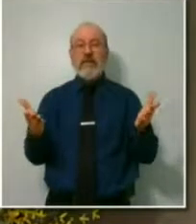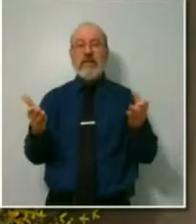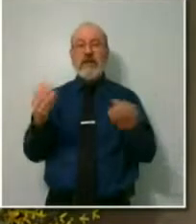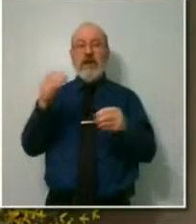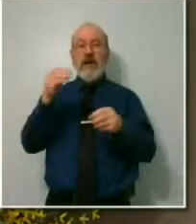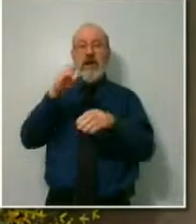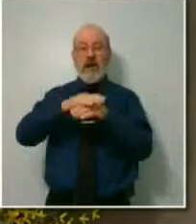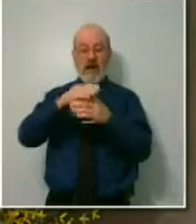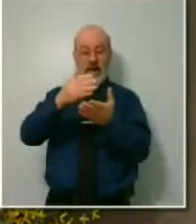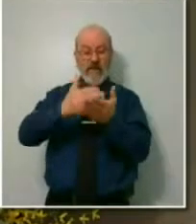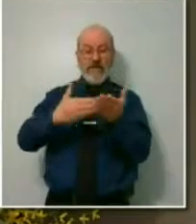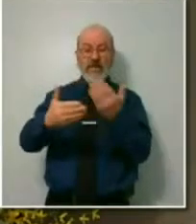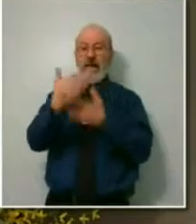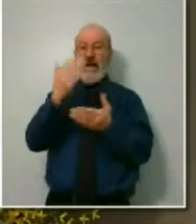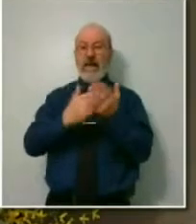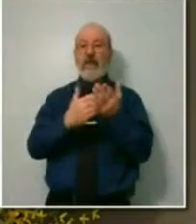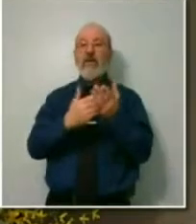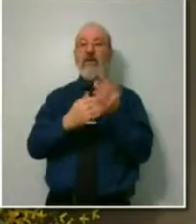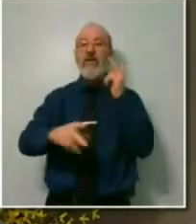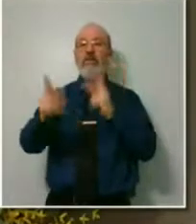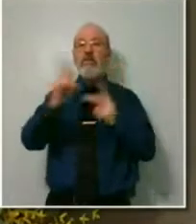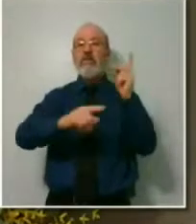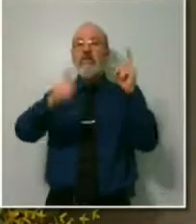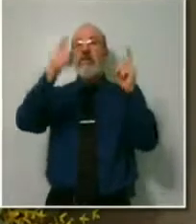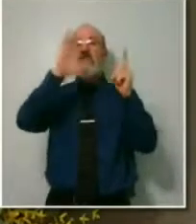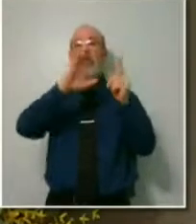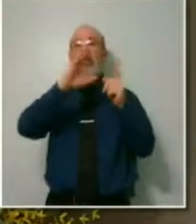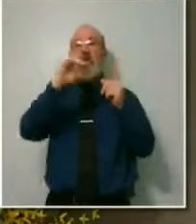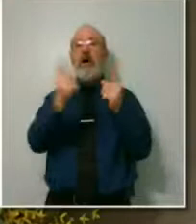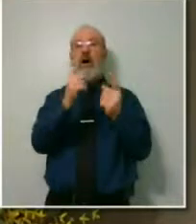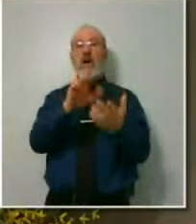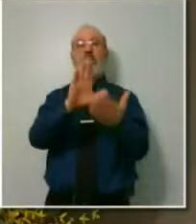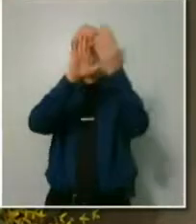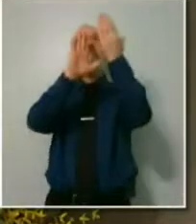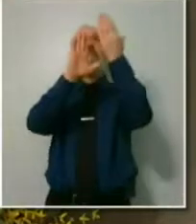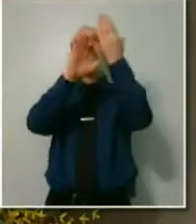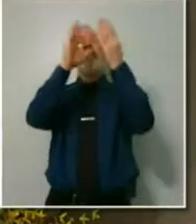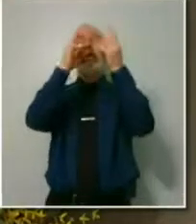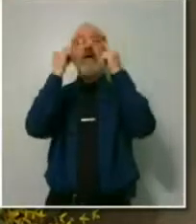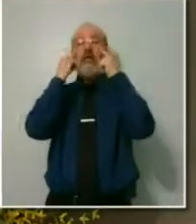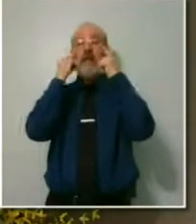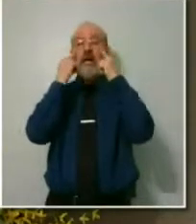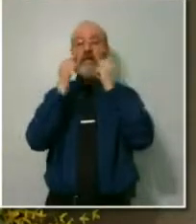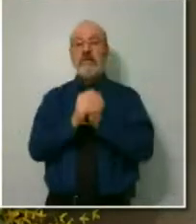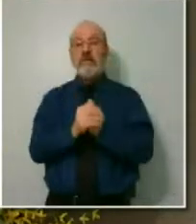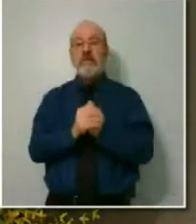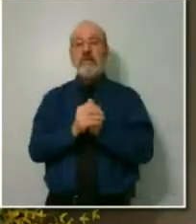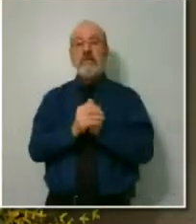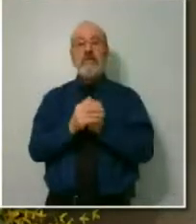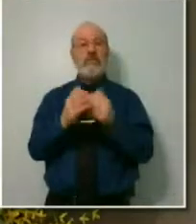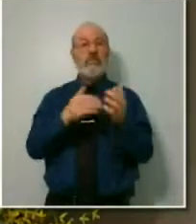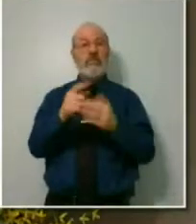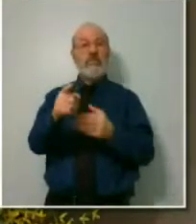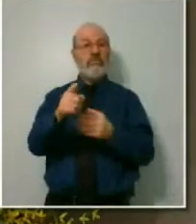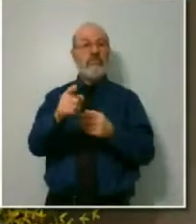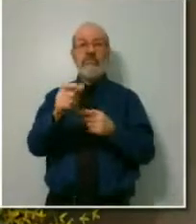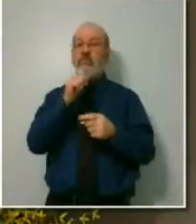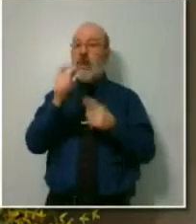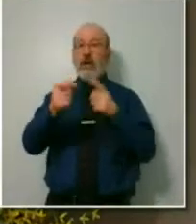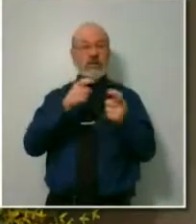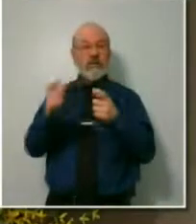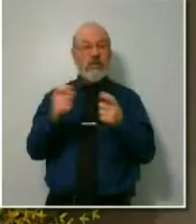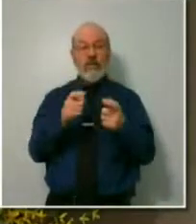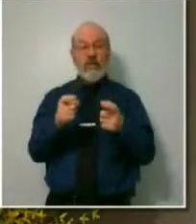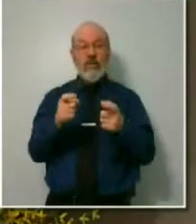are his people, always before his eyes. So though you're not in control,